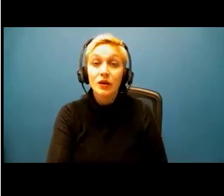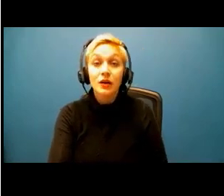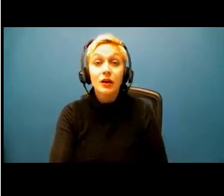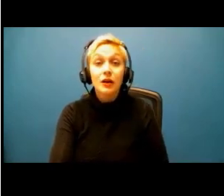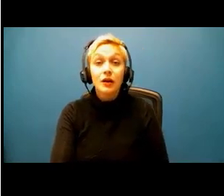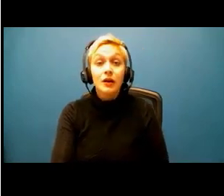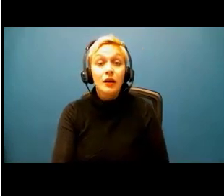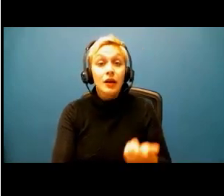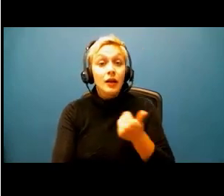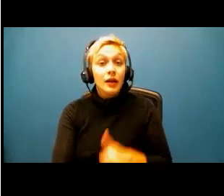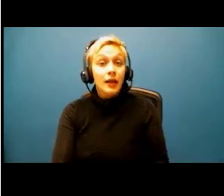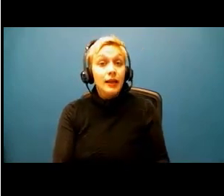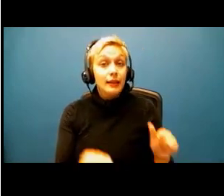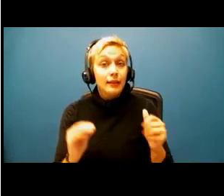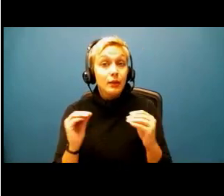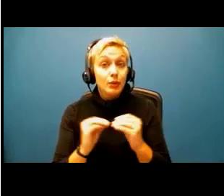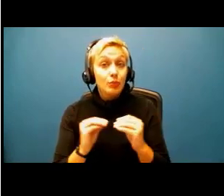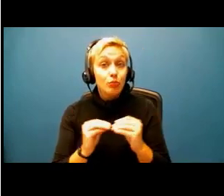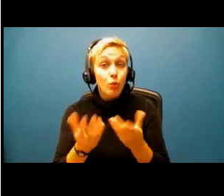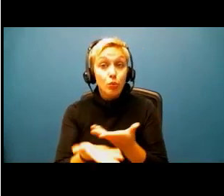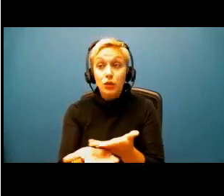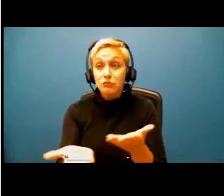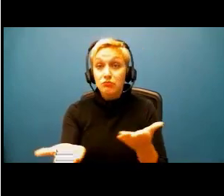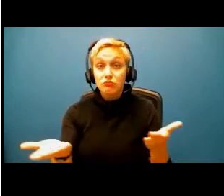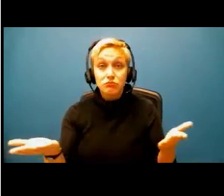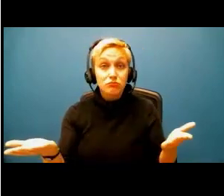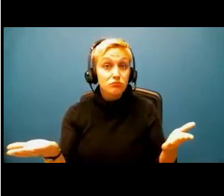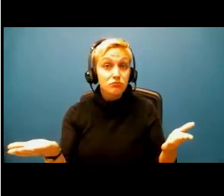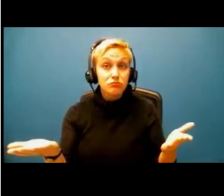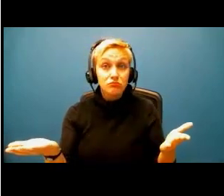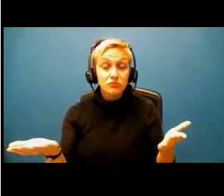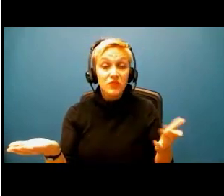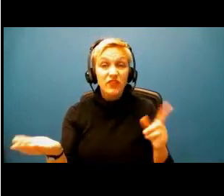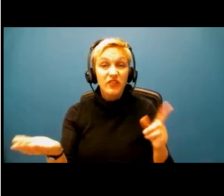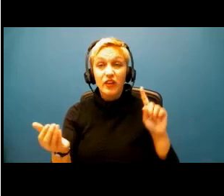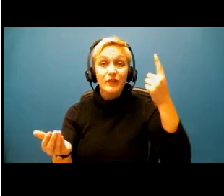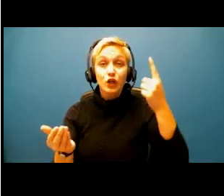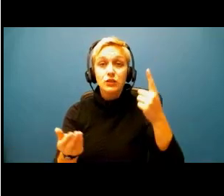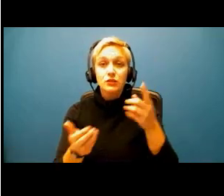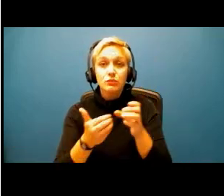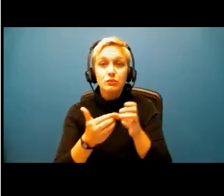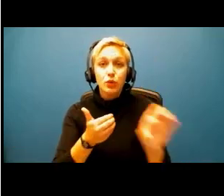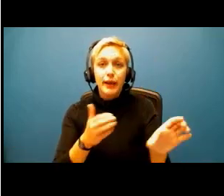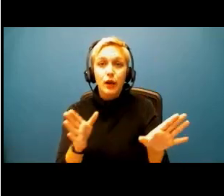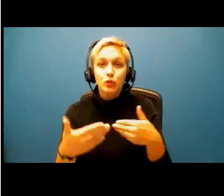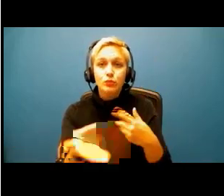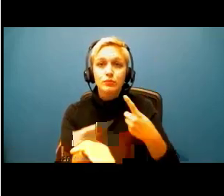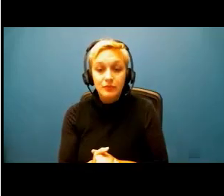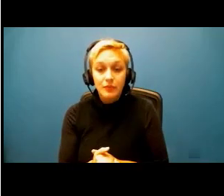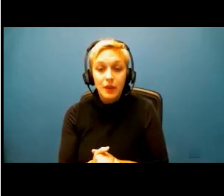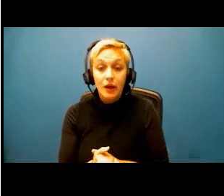Anyone else that wants to share out on this breakout room discussion before we go to the next one?